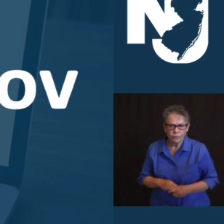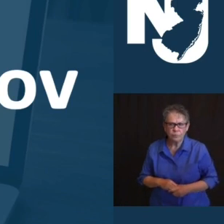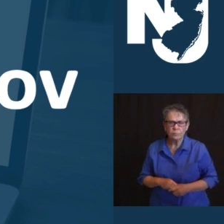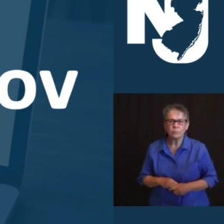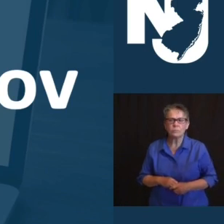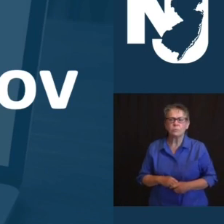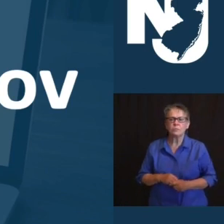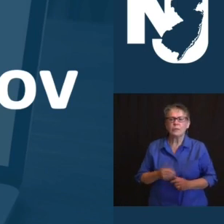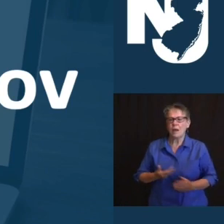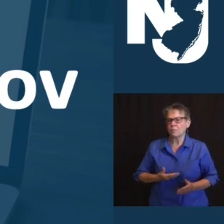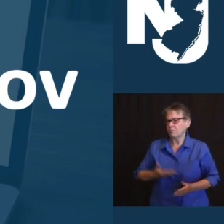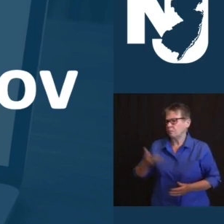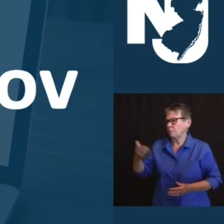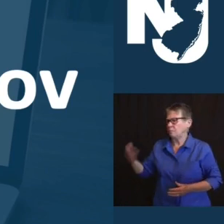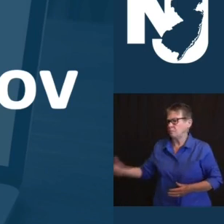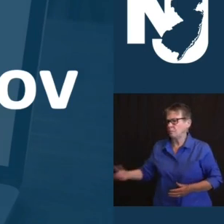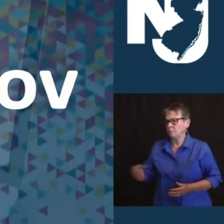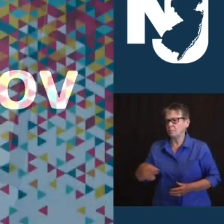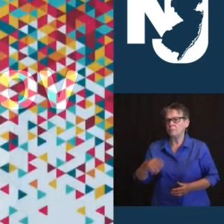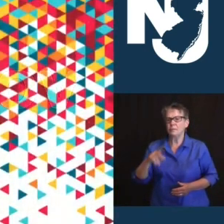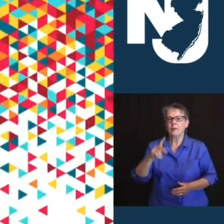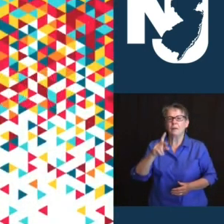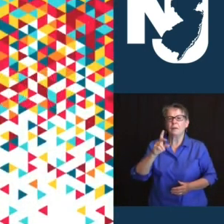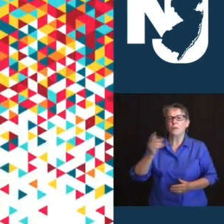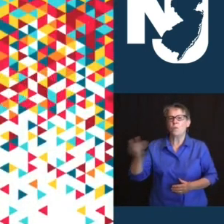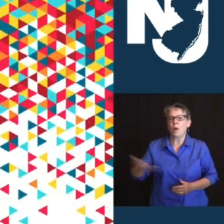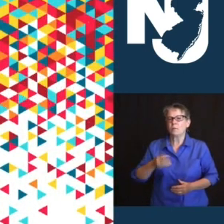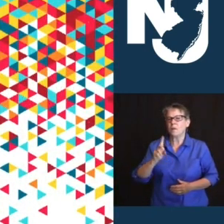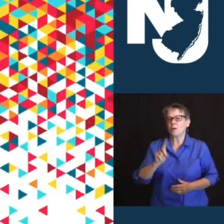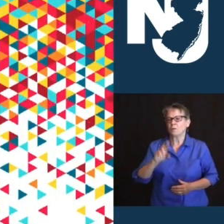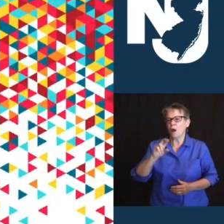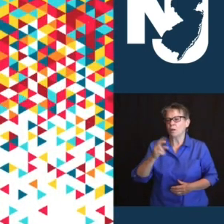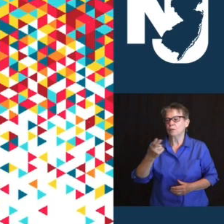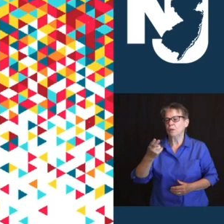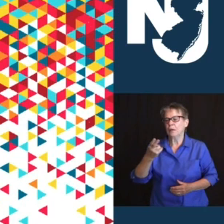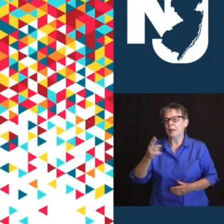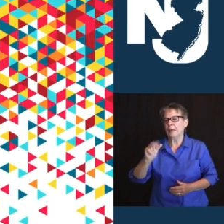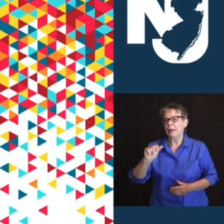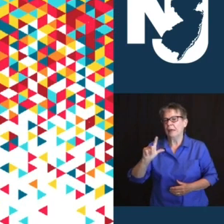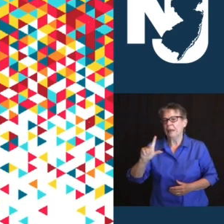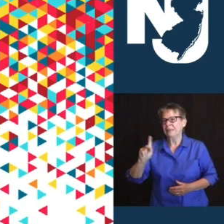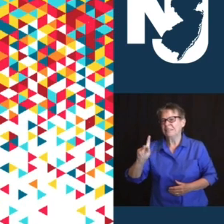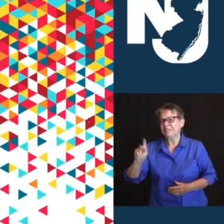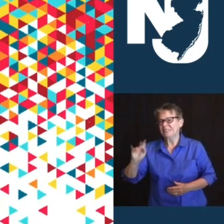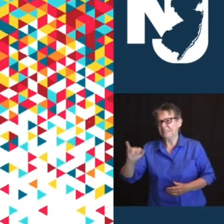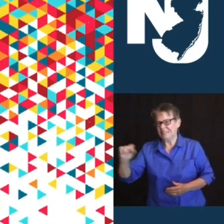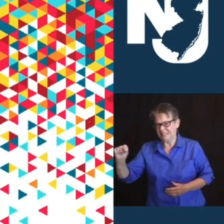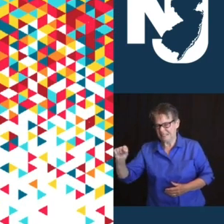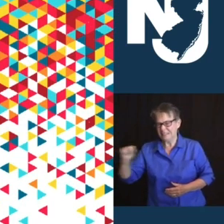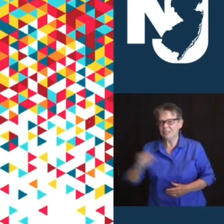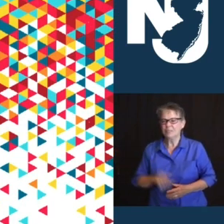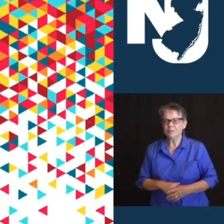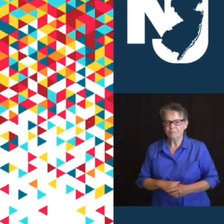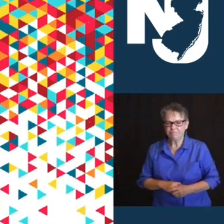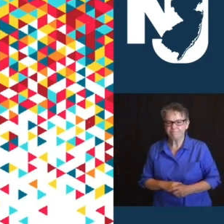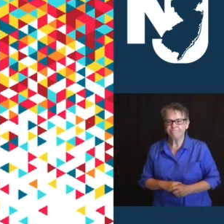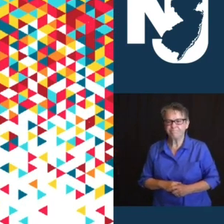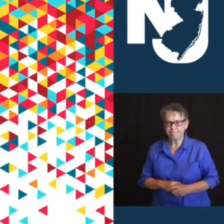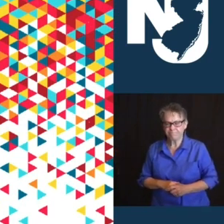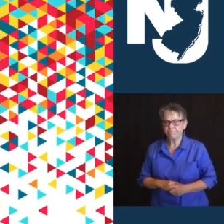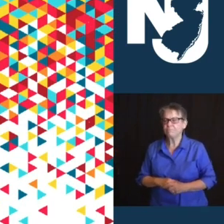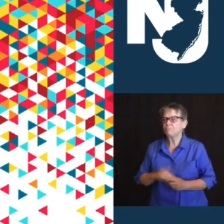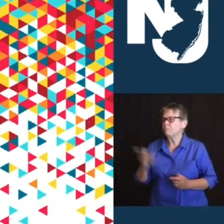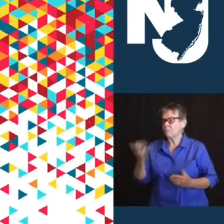welcome Dr. Perry Halkitis. Perry? Thank you, Governor, and good afternoon, everyone.